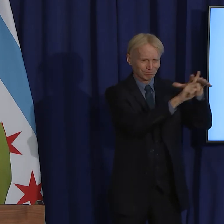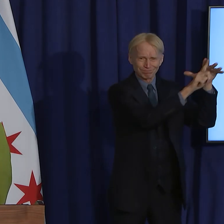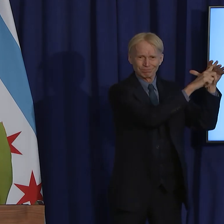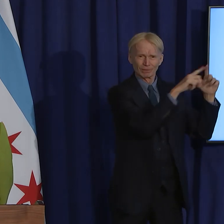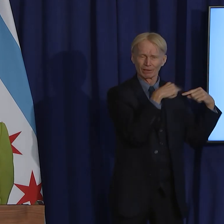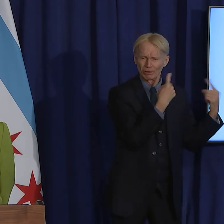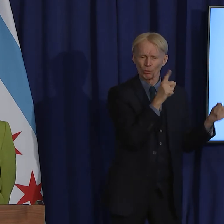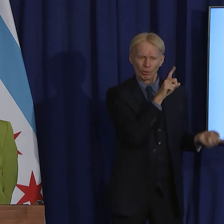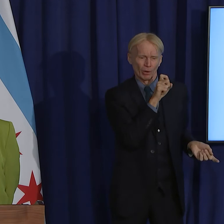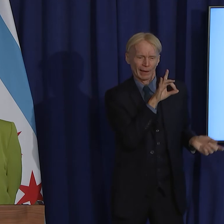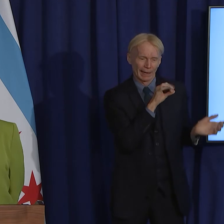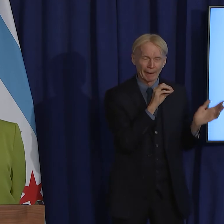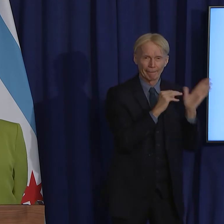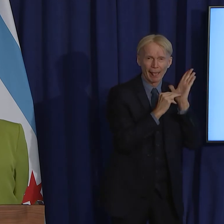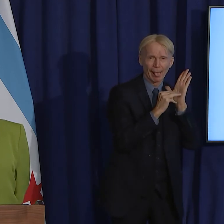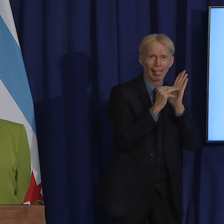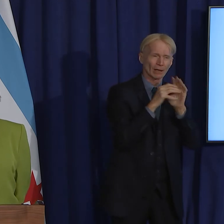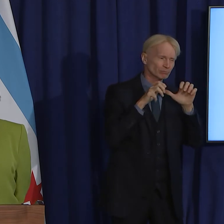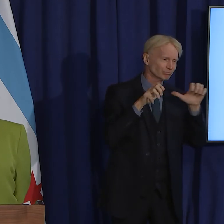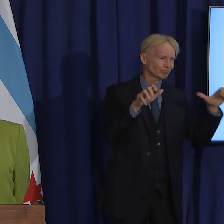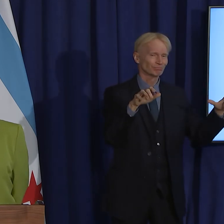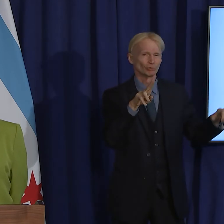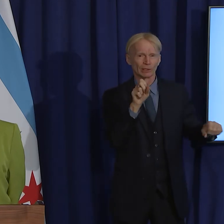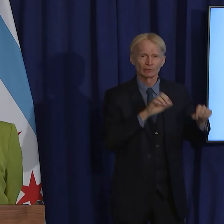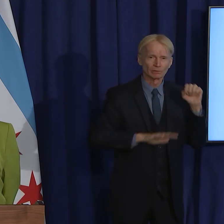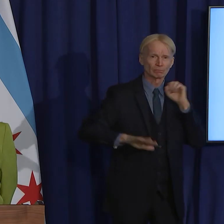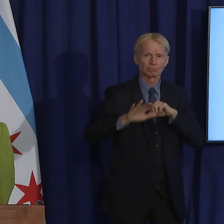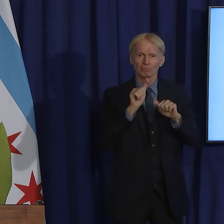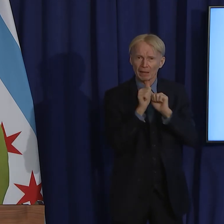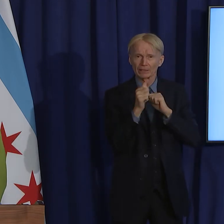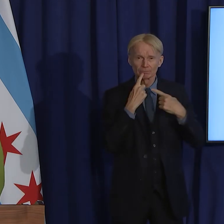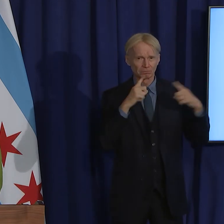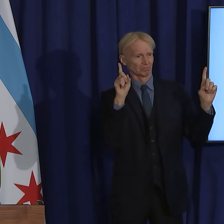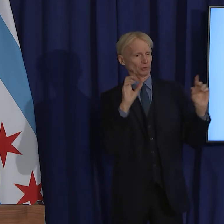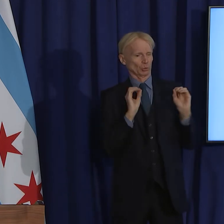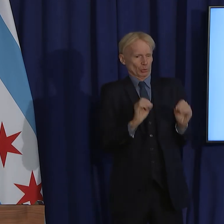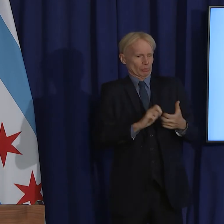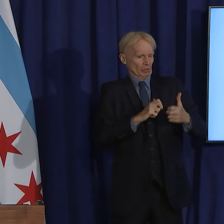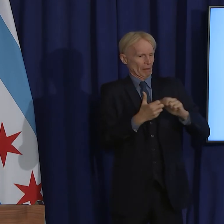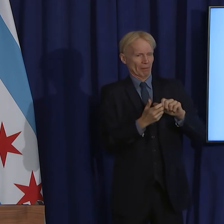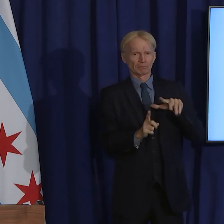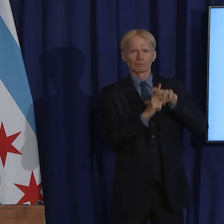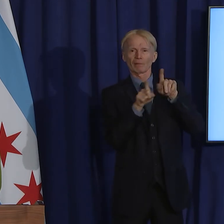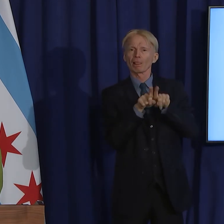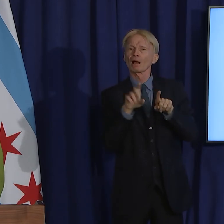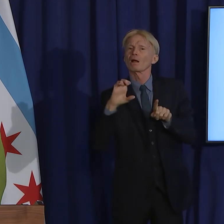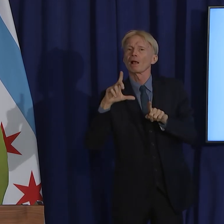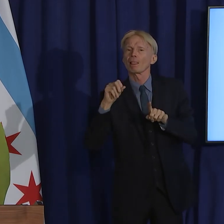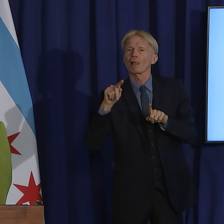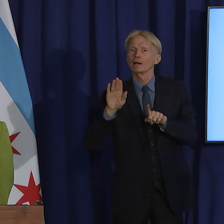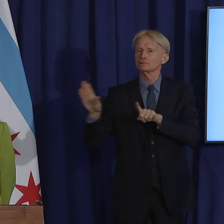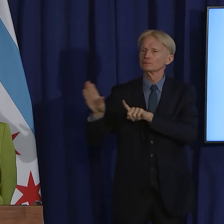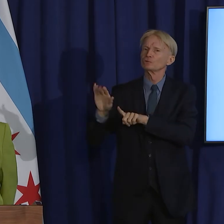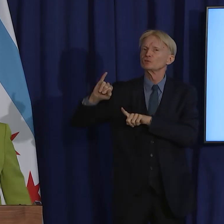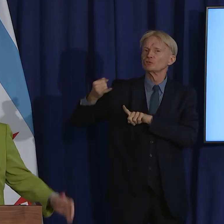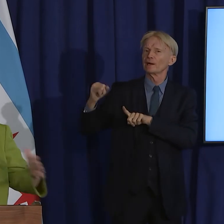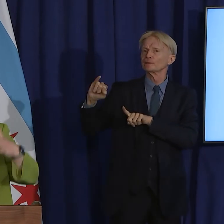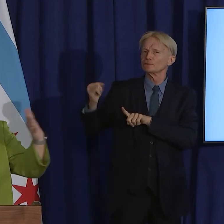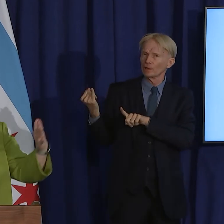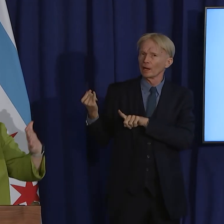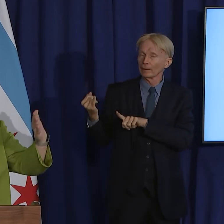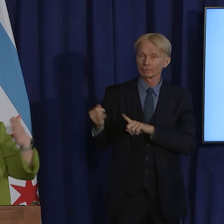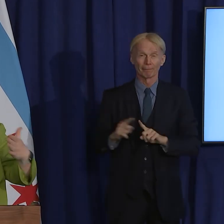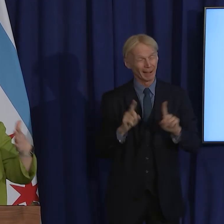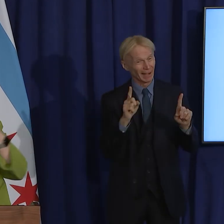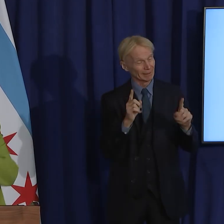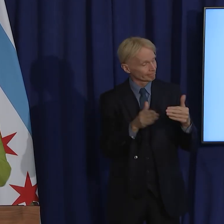this being given. There's not been, to my knowledge, a single event reported like this. But nevertheless, I know that not everybody